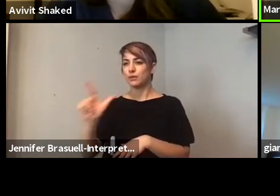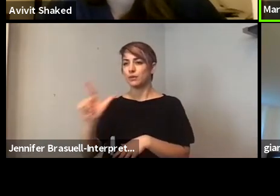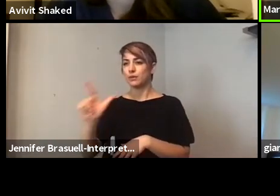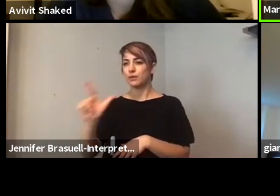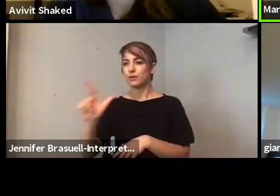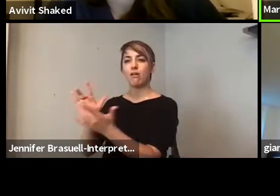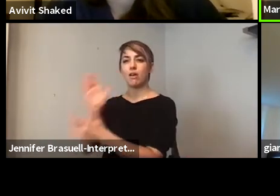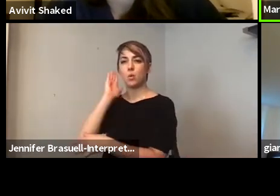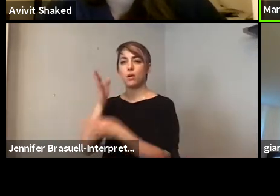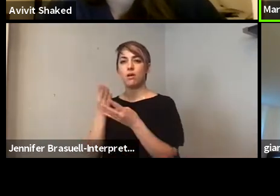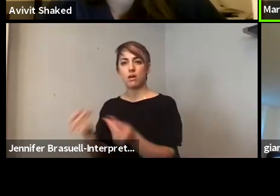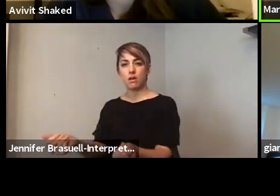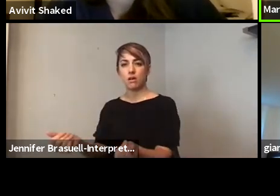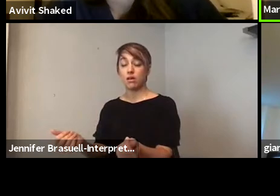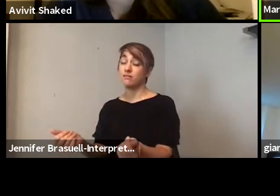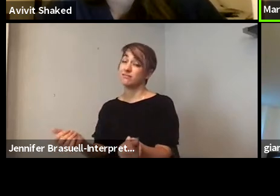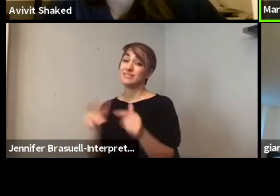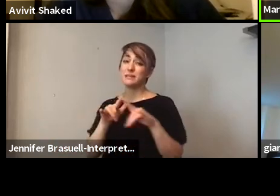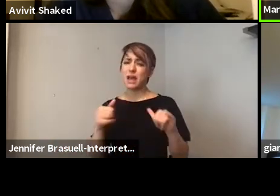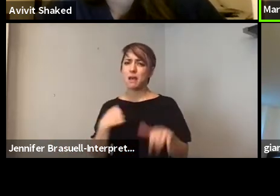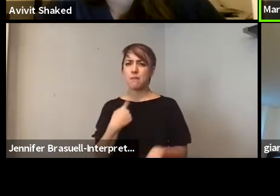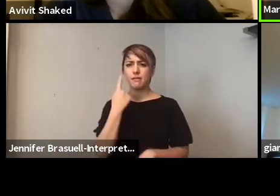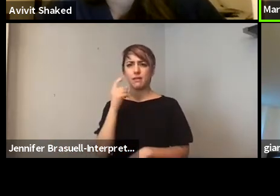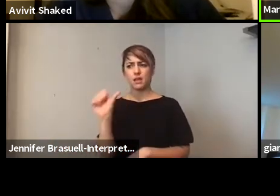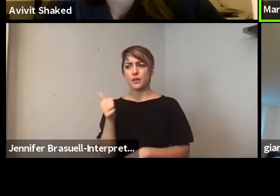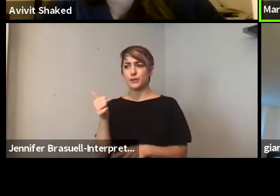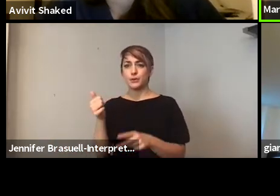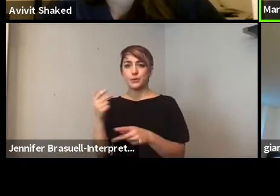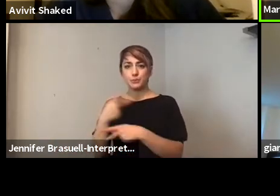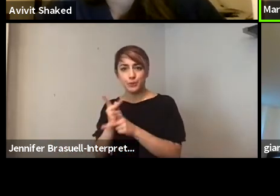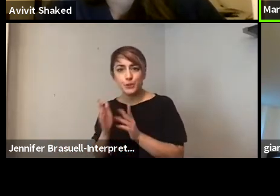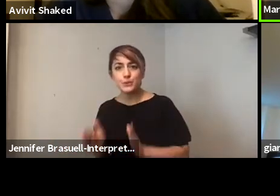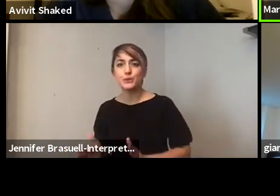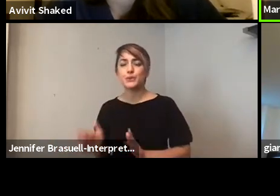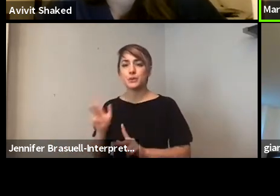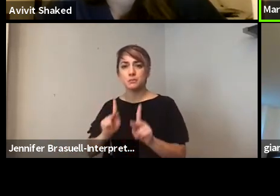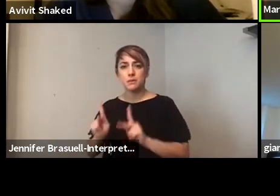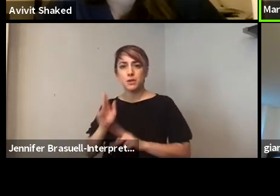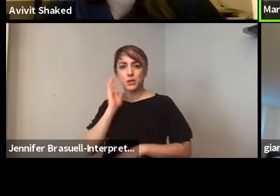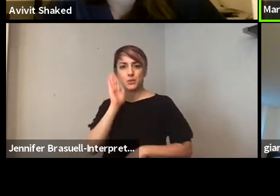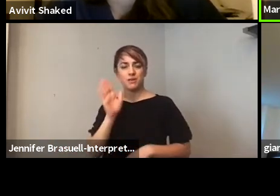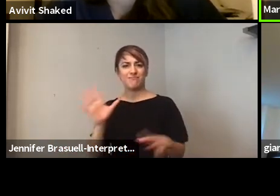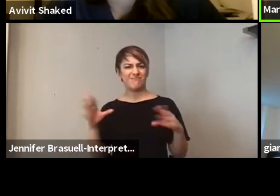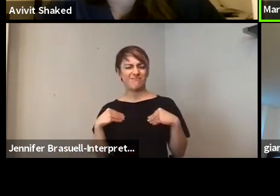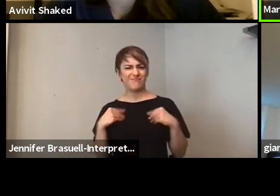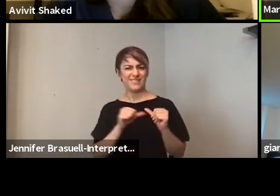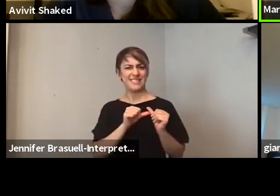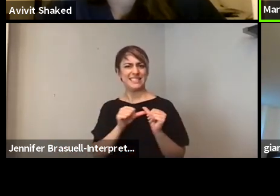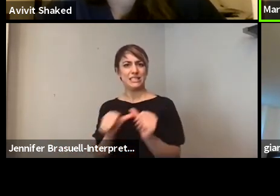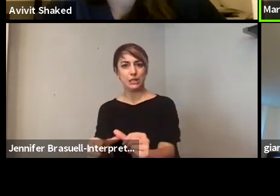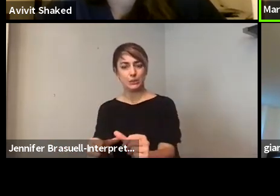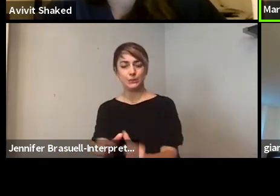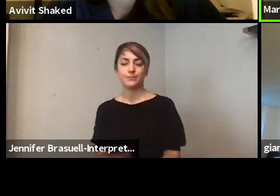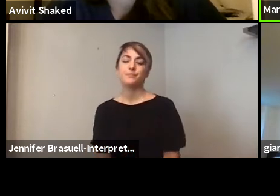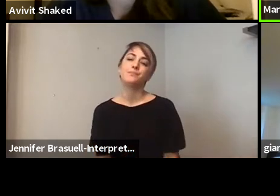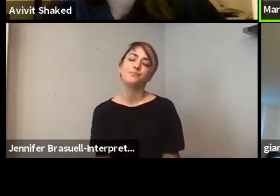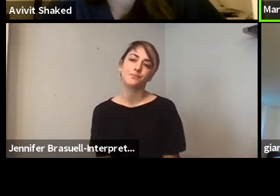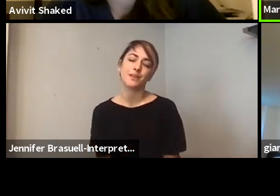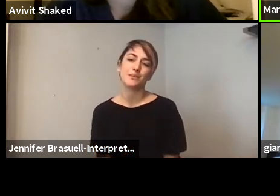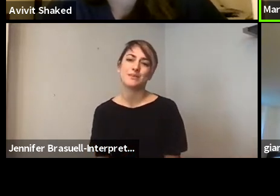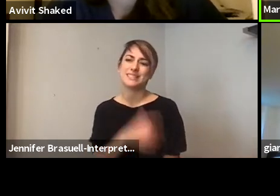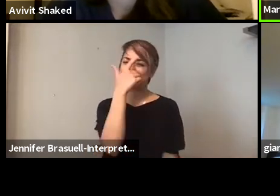it. So it's so wonderful to hear such a kind of diverse group of